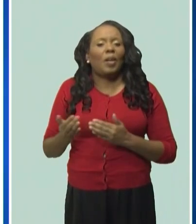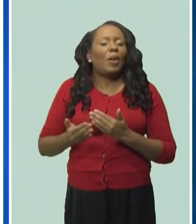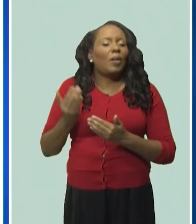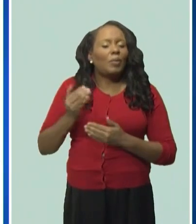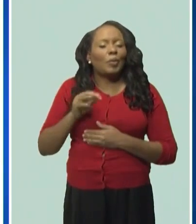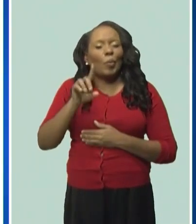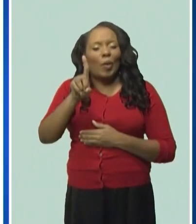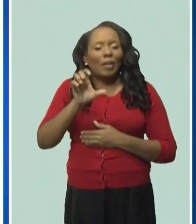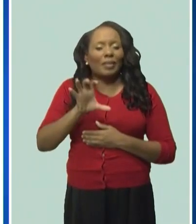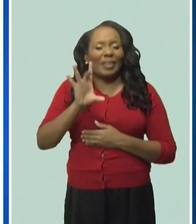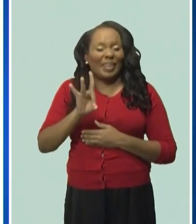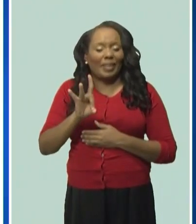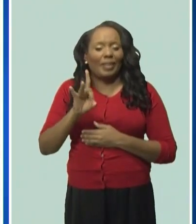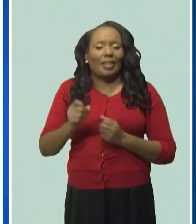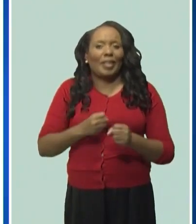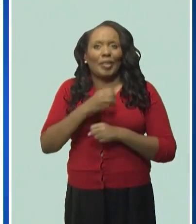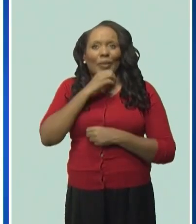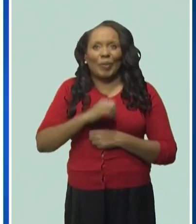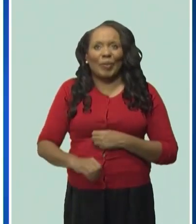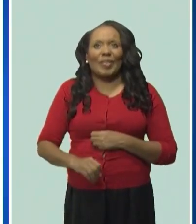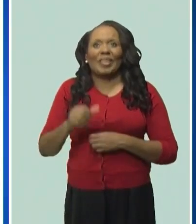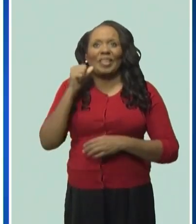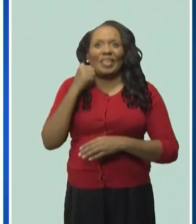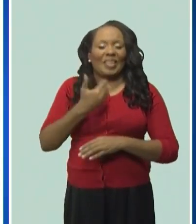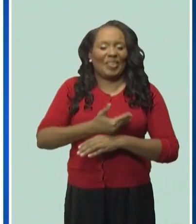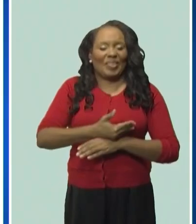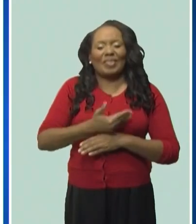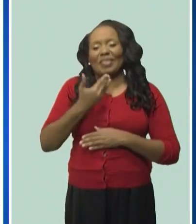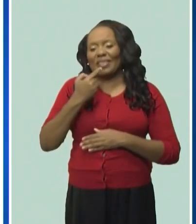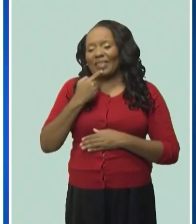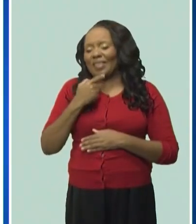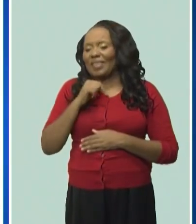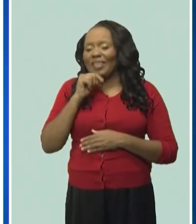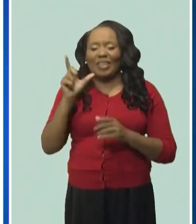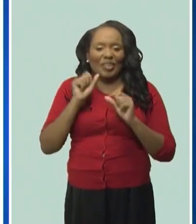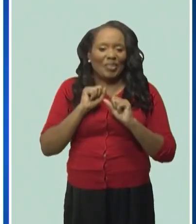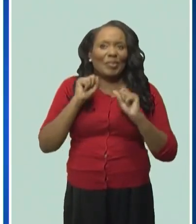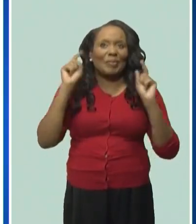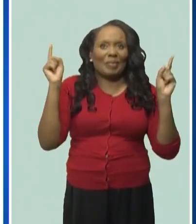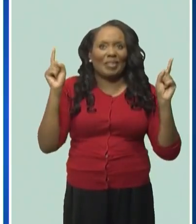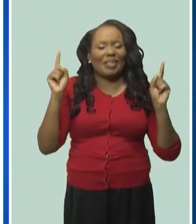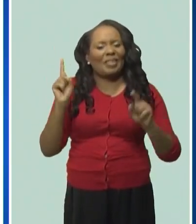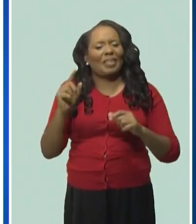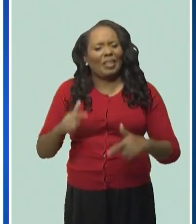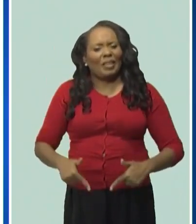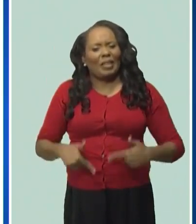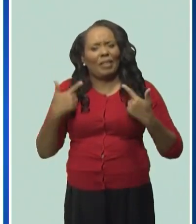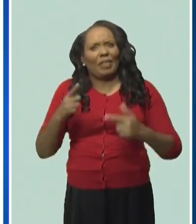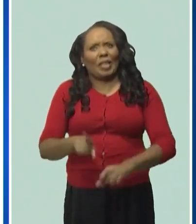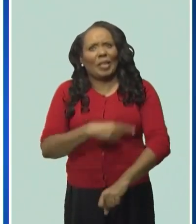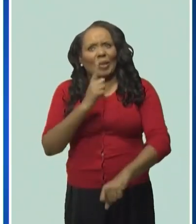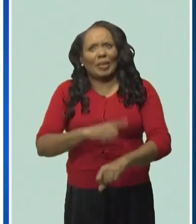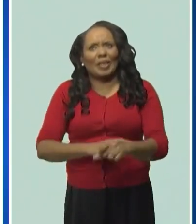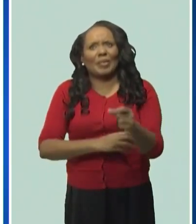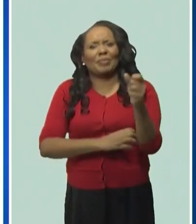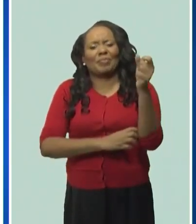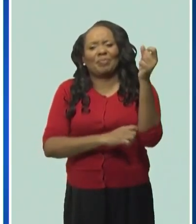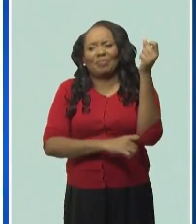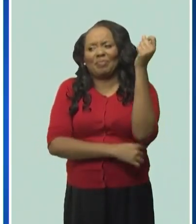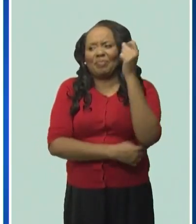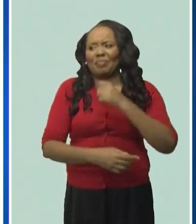birthday. His daughter, Major Colleen Springer, says she was not surprised by his long life. He did a lot of hard